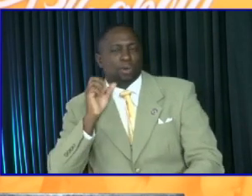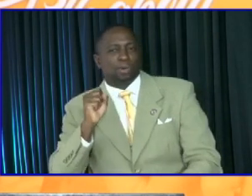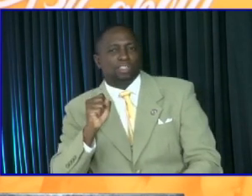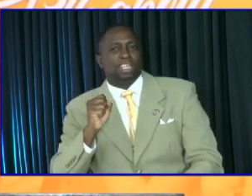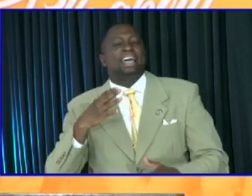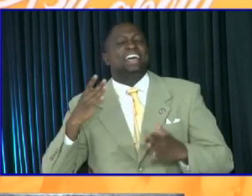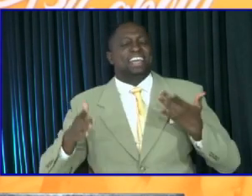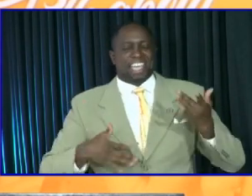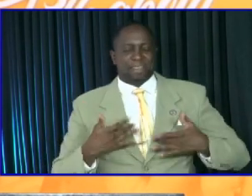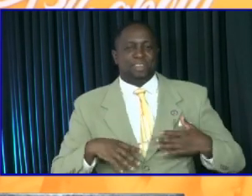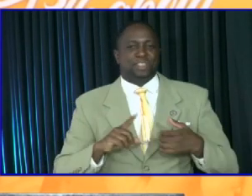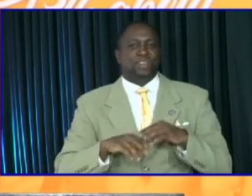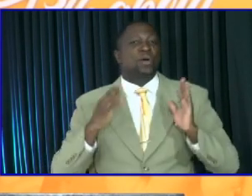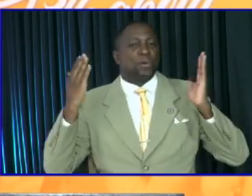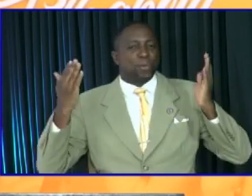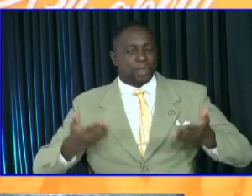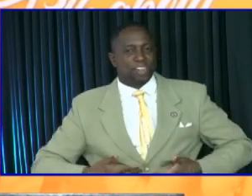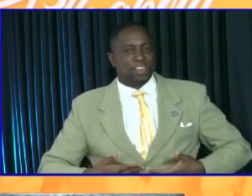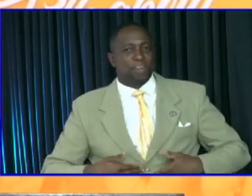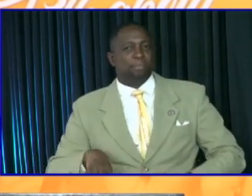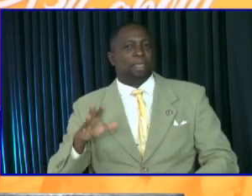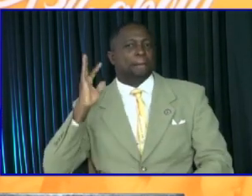workforce Pastor Dane Fletcher.